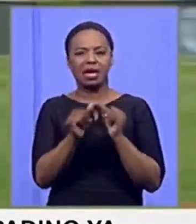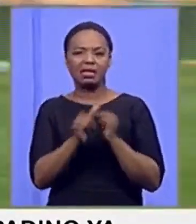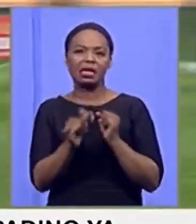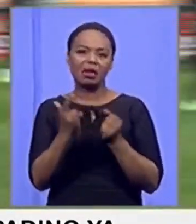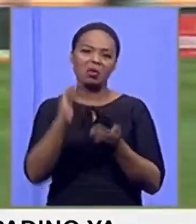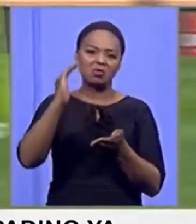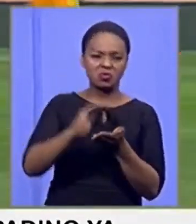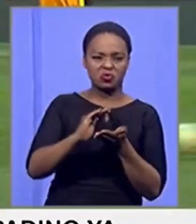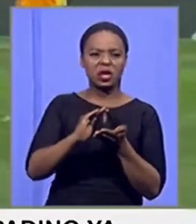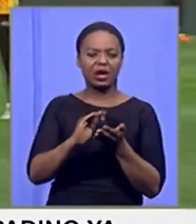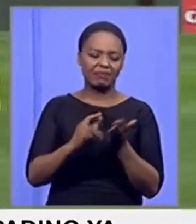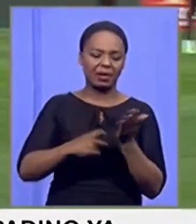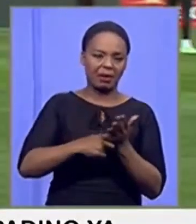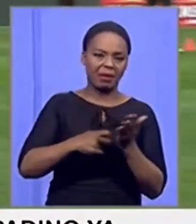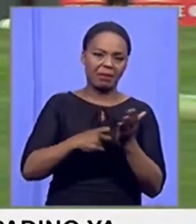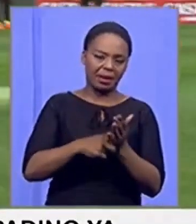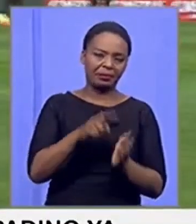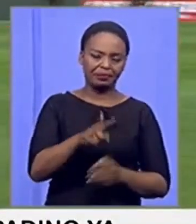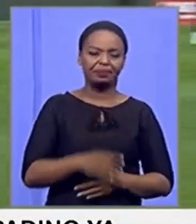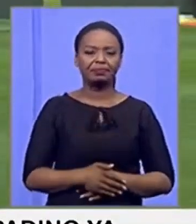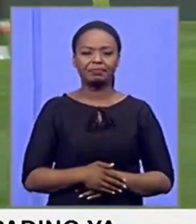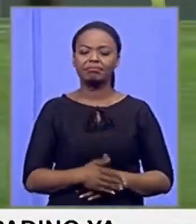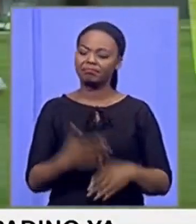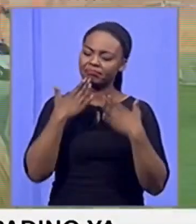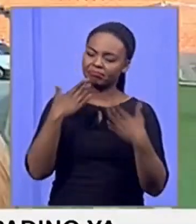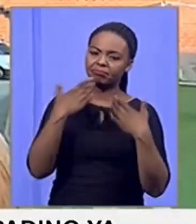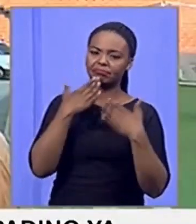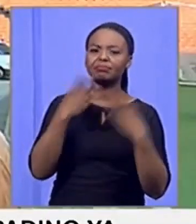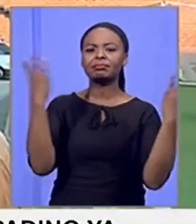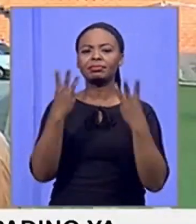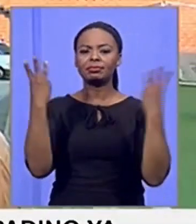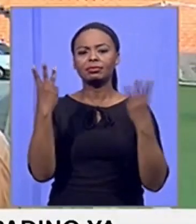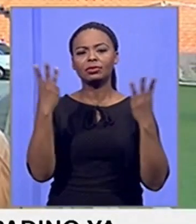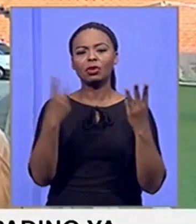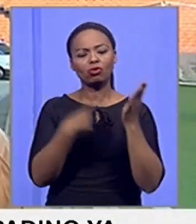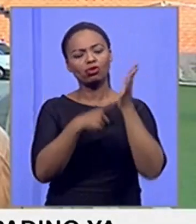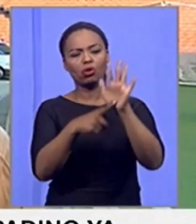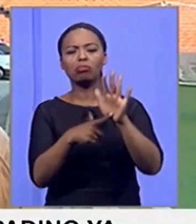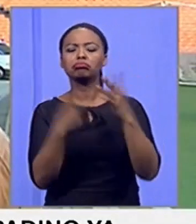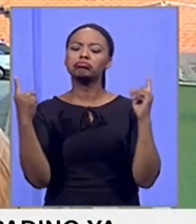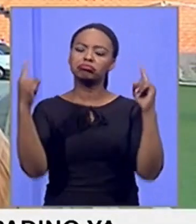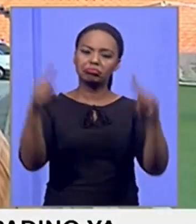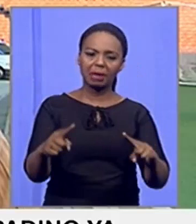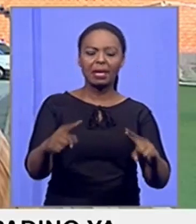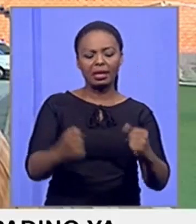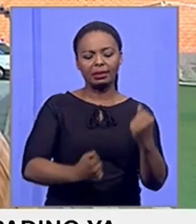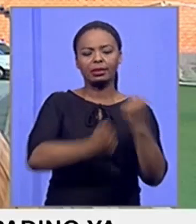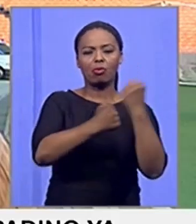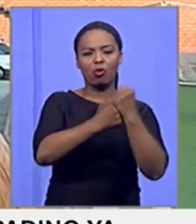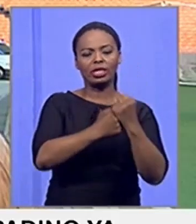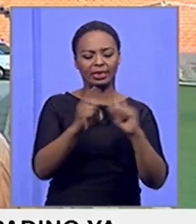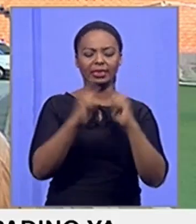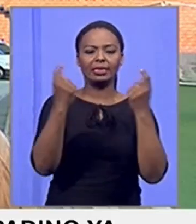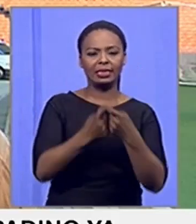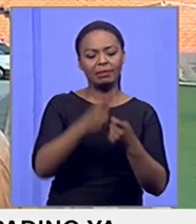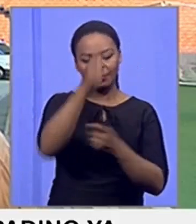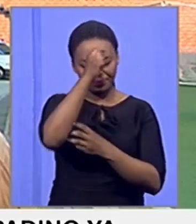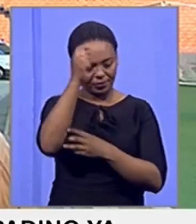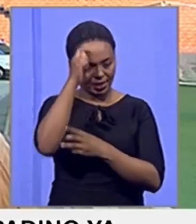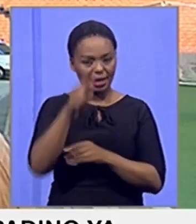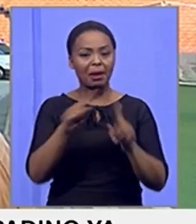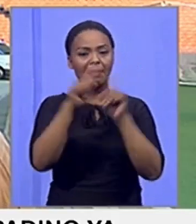gabotse. Re a leboa ka nnete goba batho ba kgonne bo bontsha bokgoni ba bona gore ba batla go tla tshegetsa sehlopha mpa gape ba rata ba